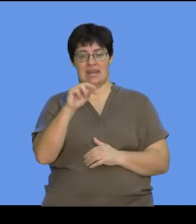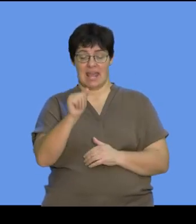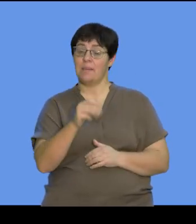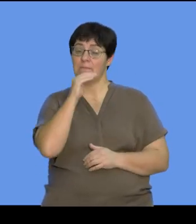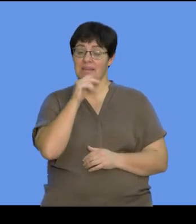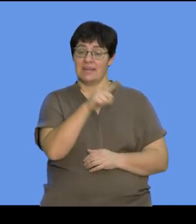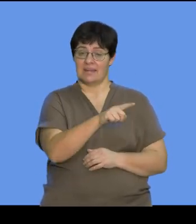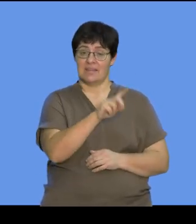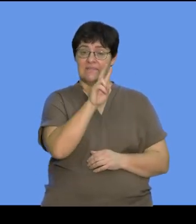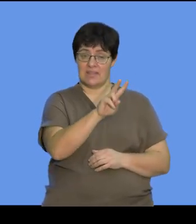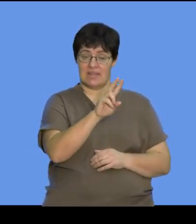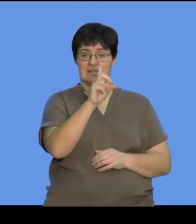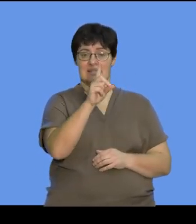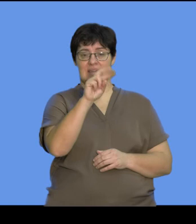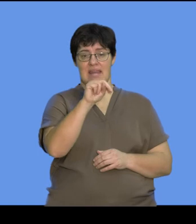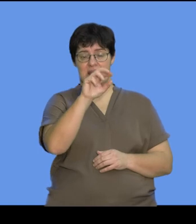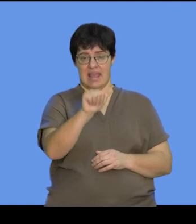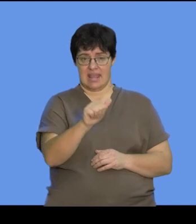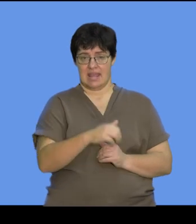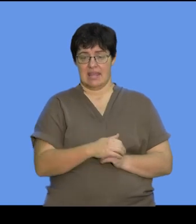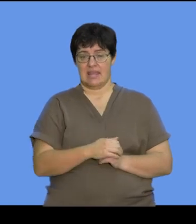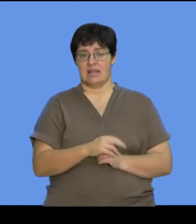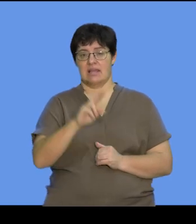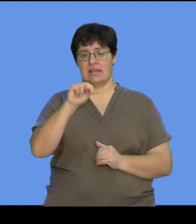DNA. So V would be a DNA